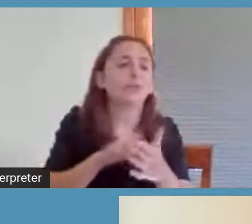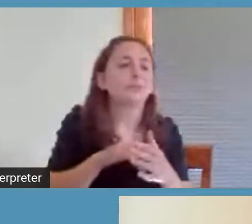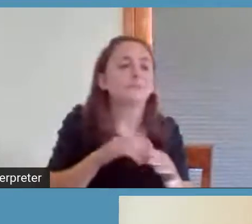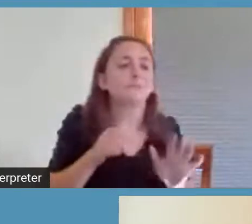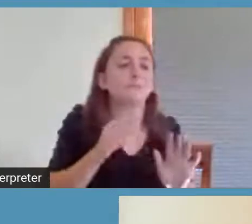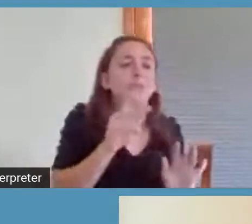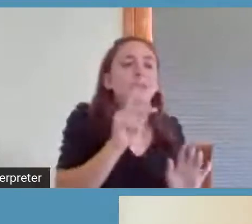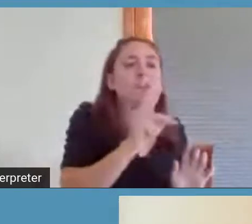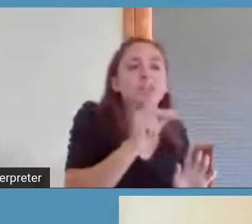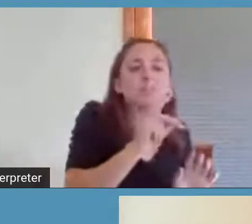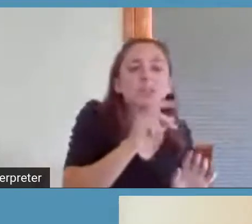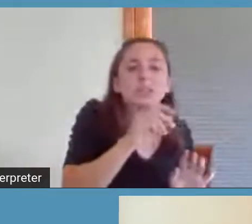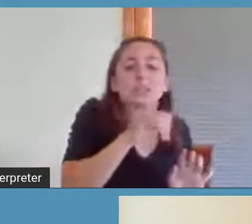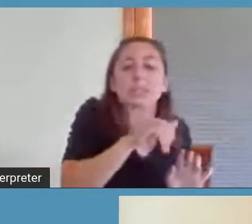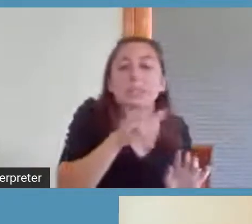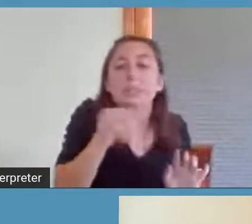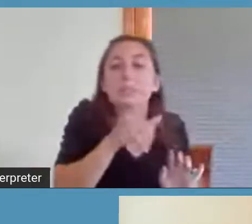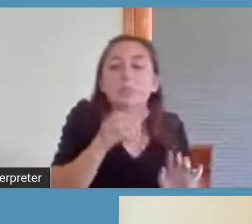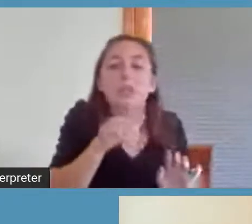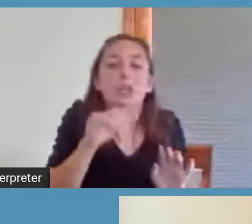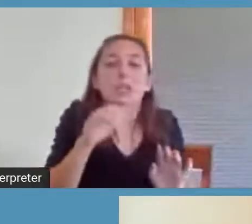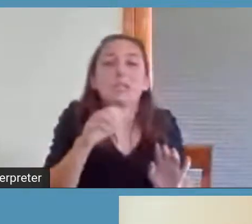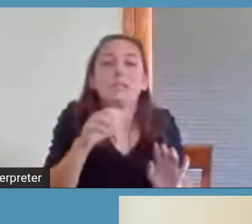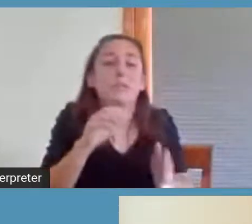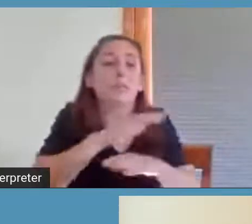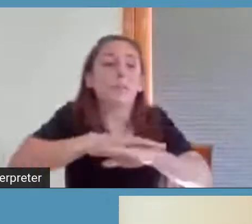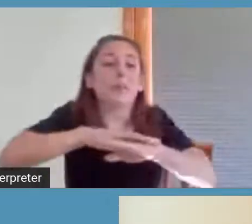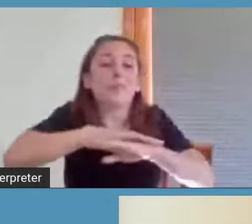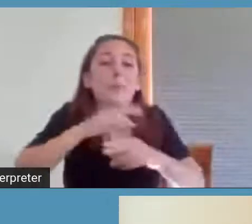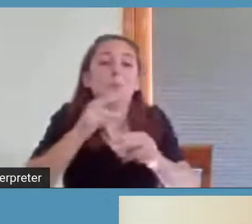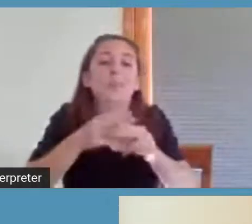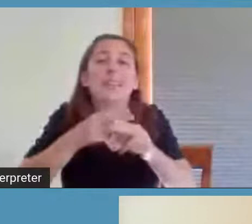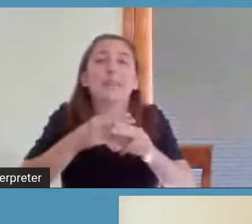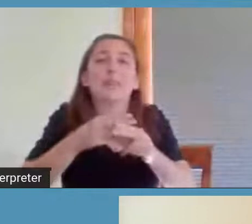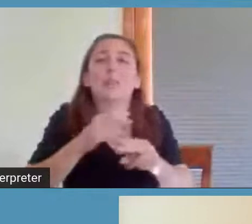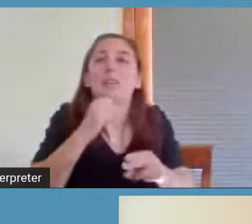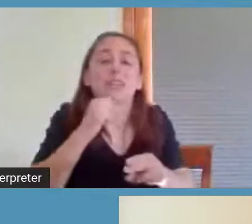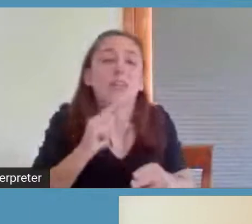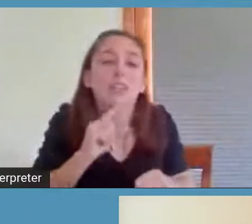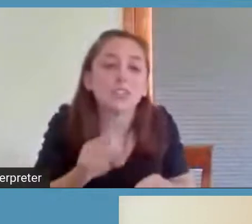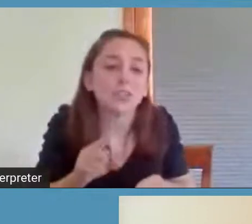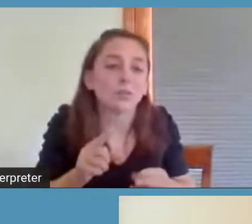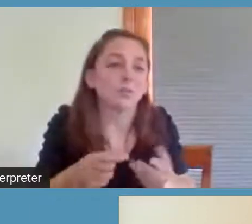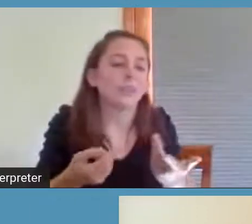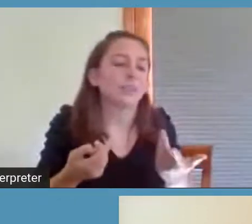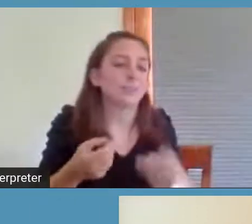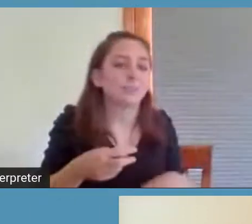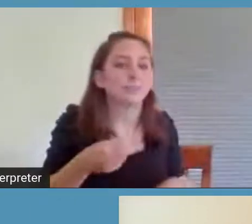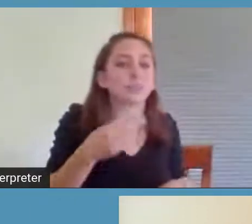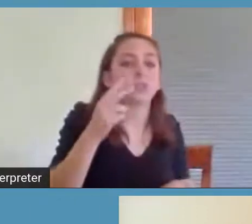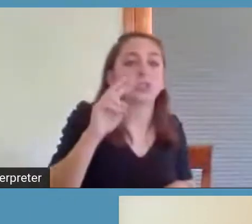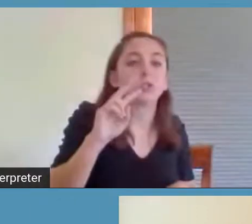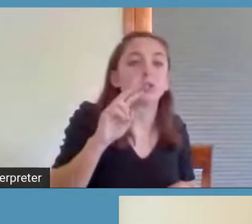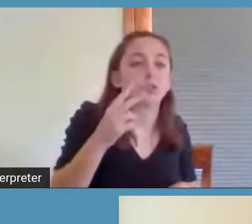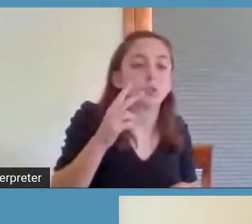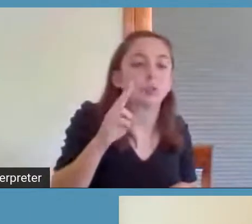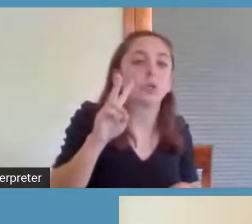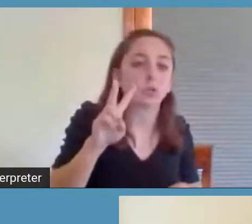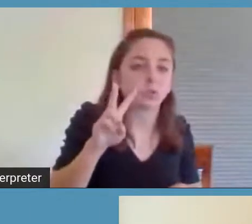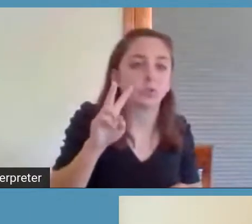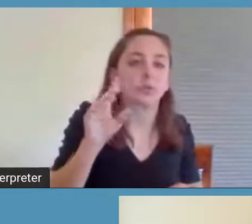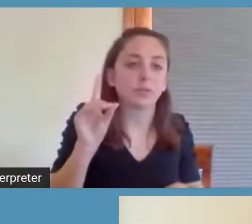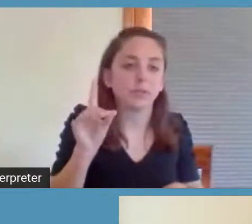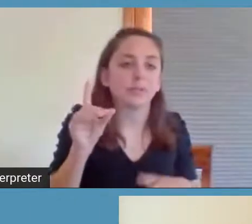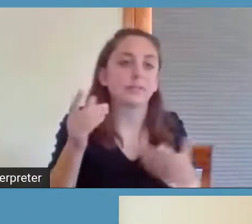of exhibition. I'm not sure what platform they used, but I had a couple of two-dimensional works in that. Some